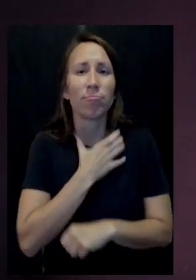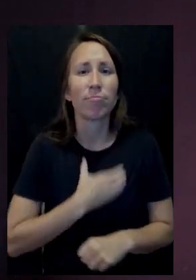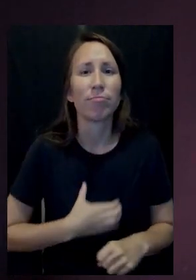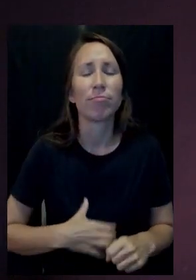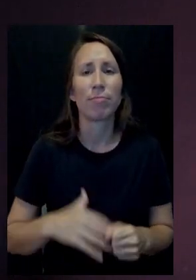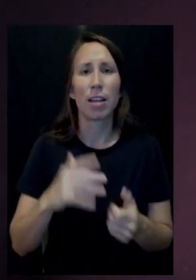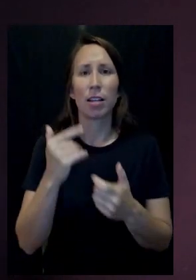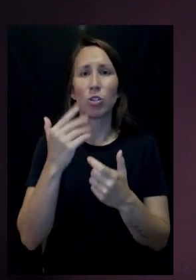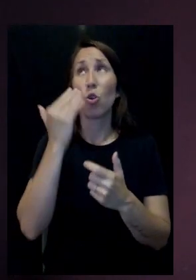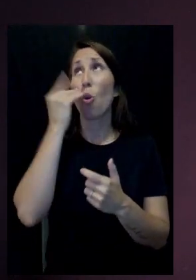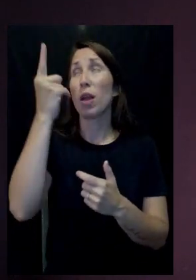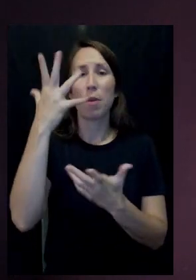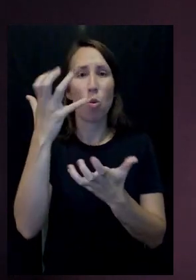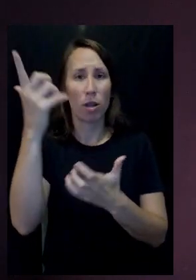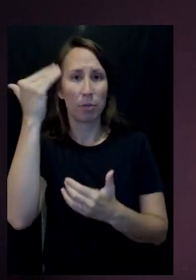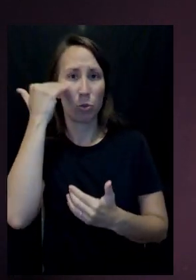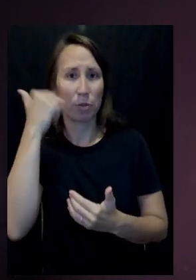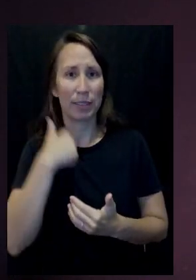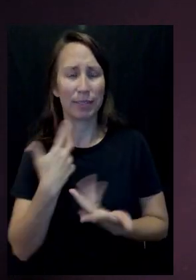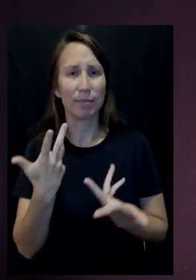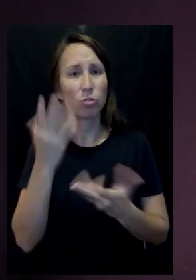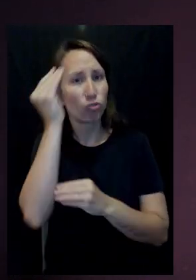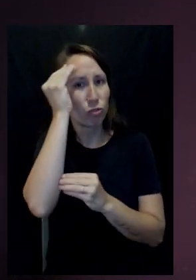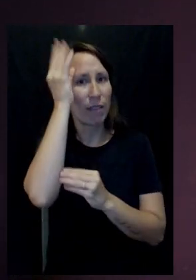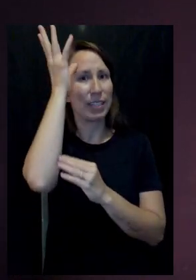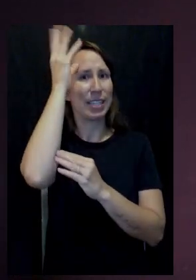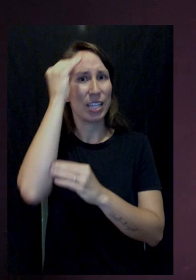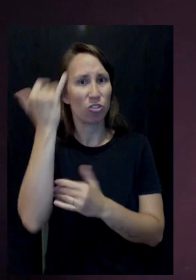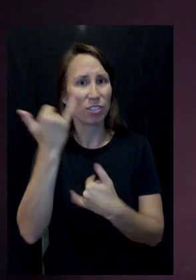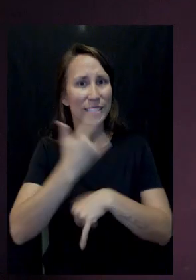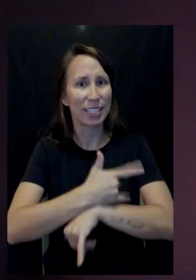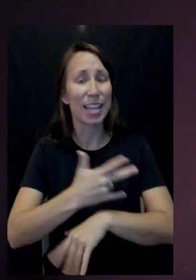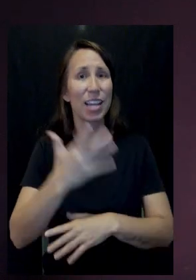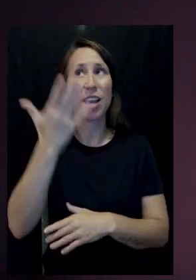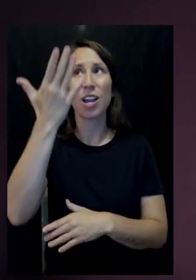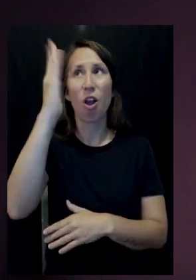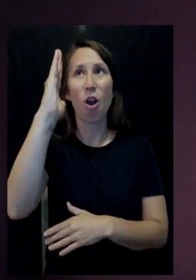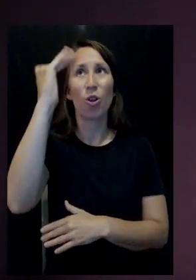that revelation today that God knows me.